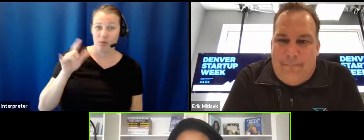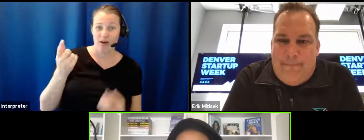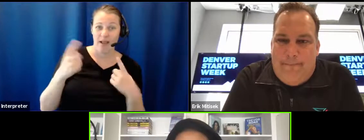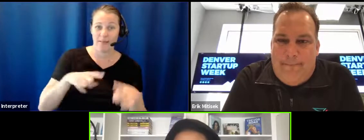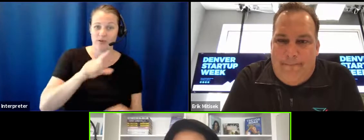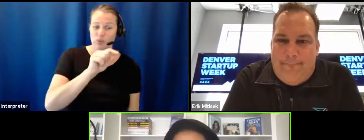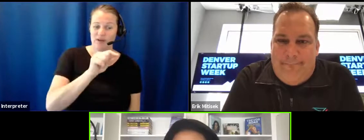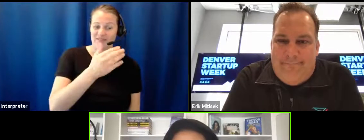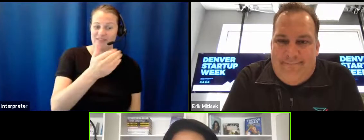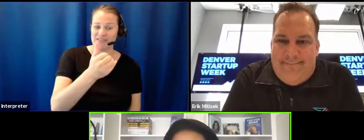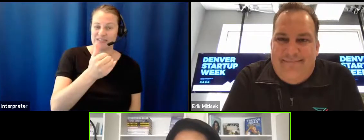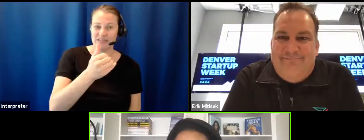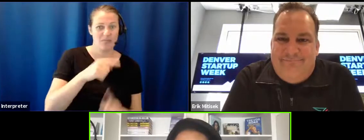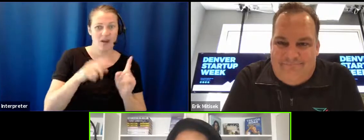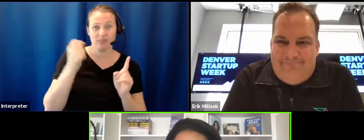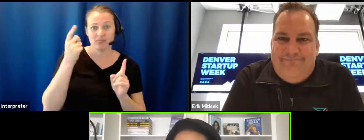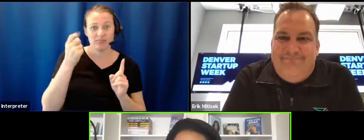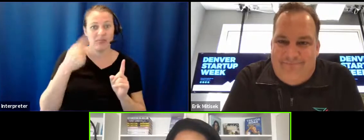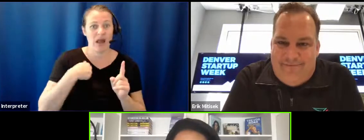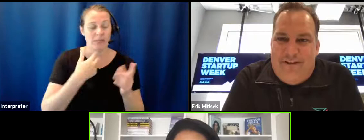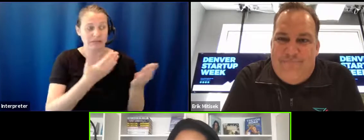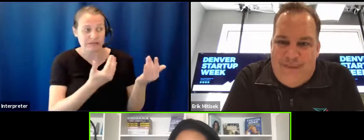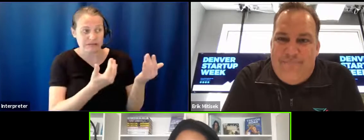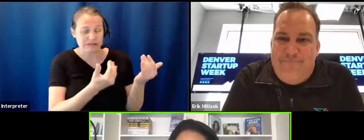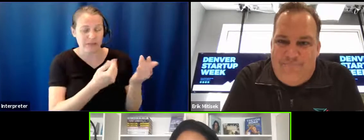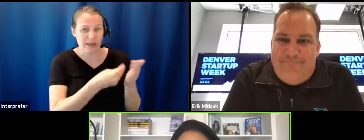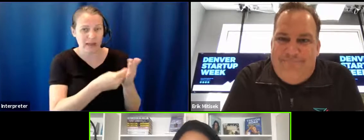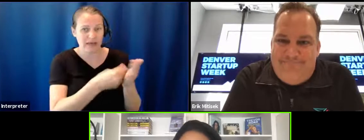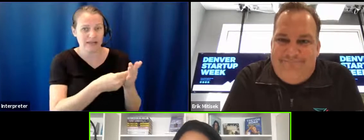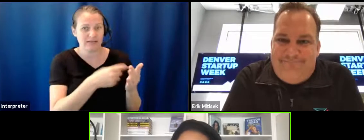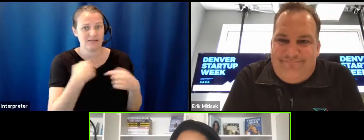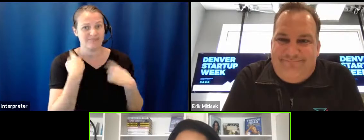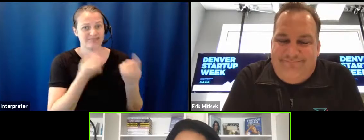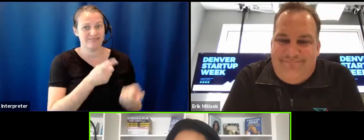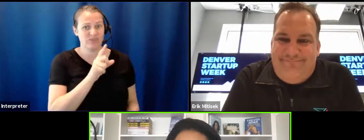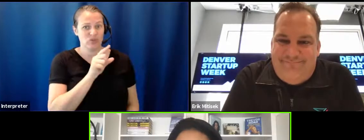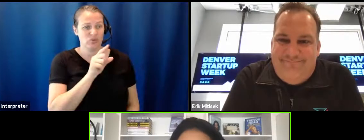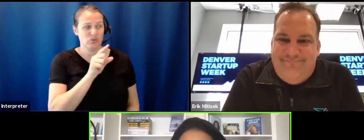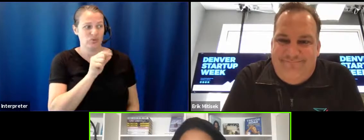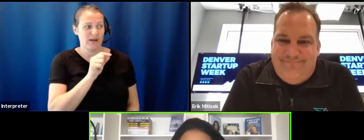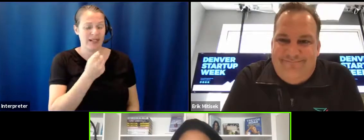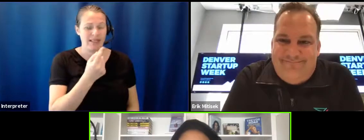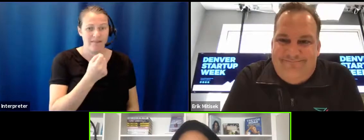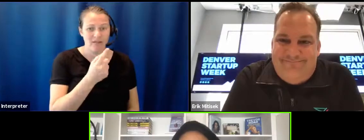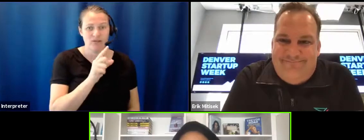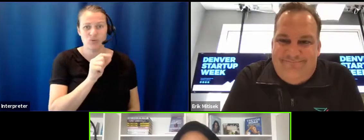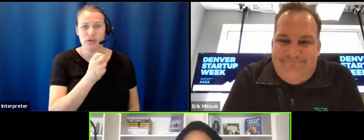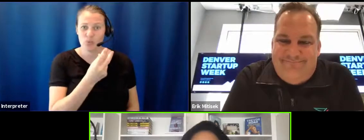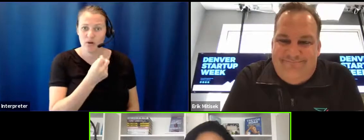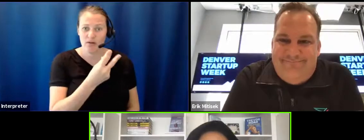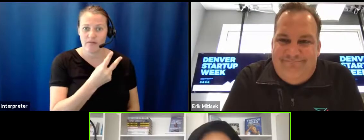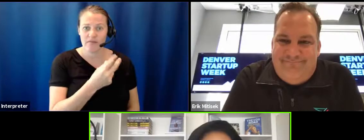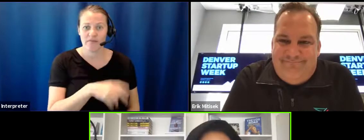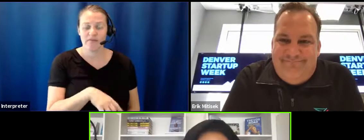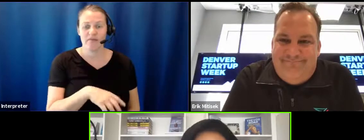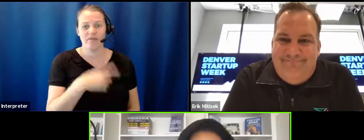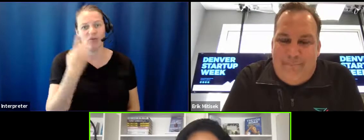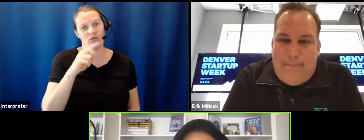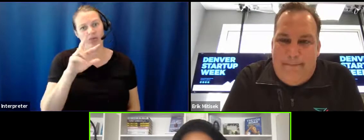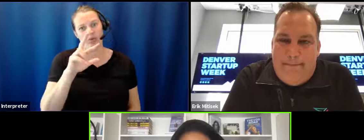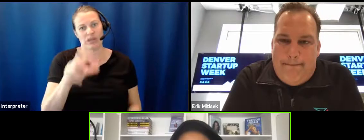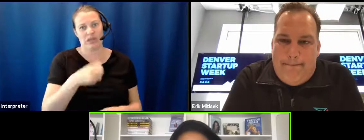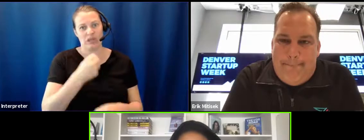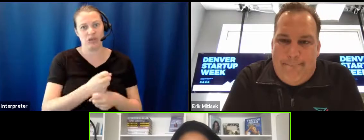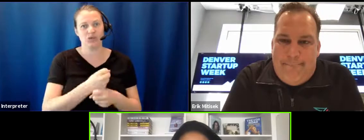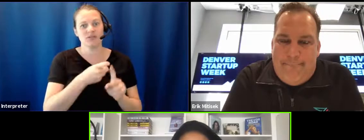on the fund since 2011, 12. So for 3.5 years, I had been from Texas mostly.